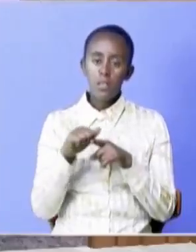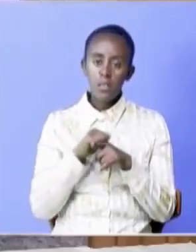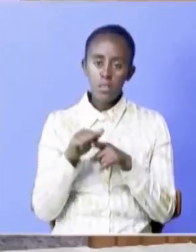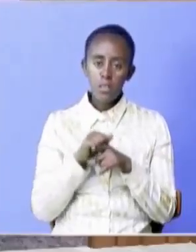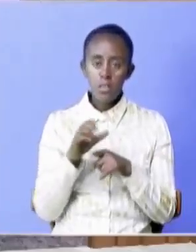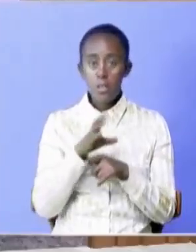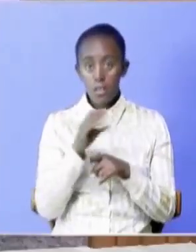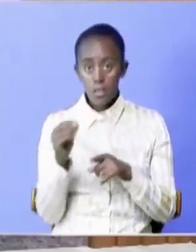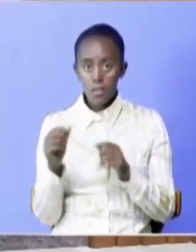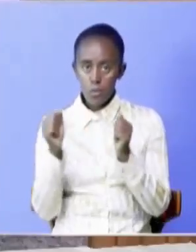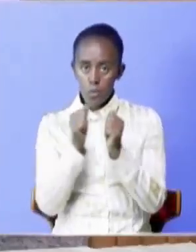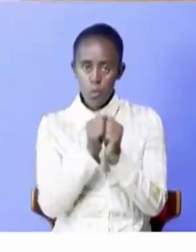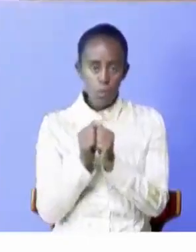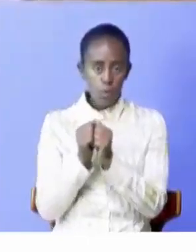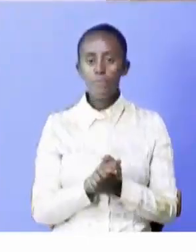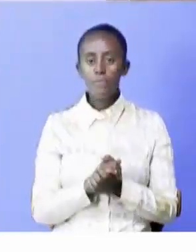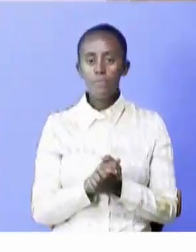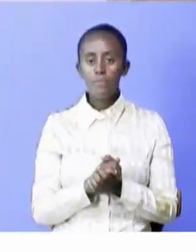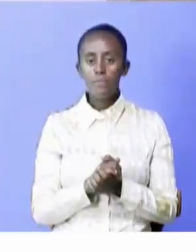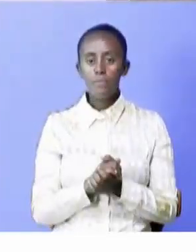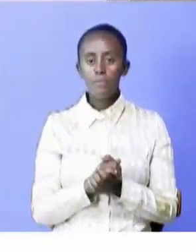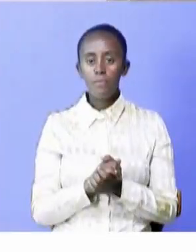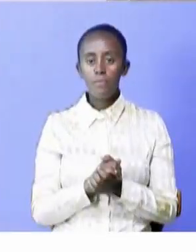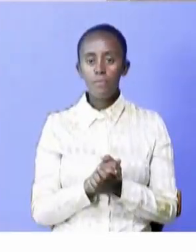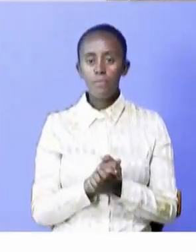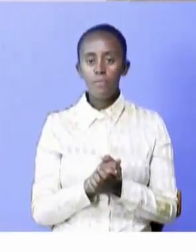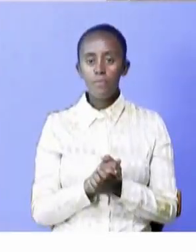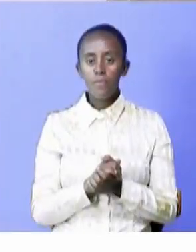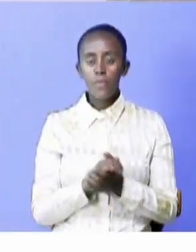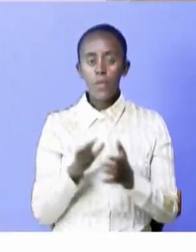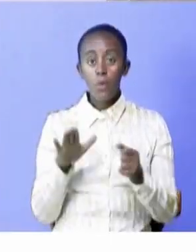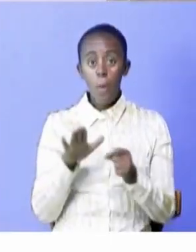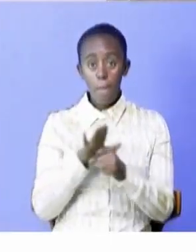exercises and do them together. Complete